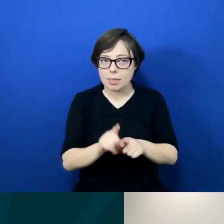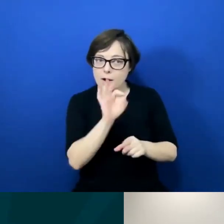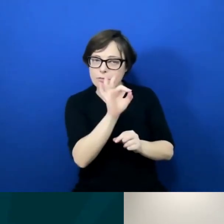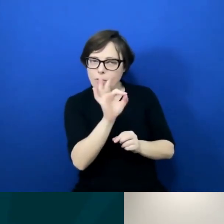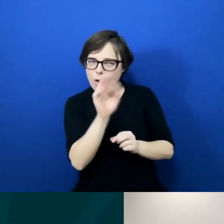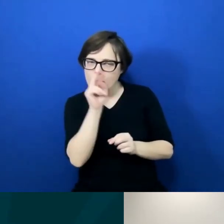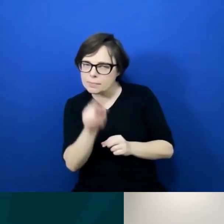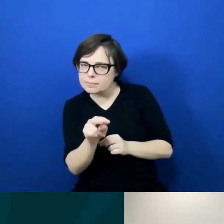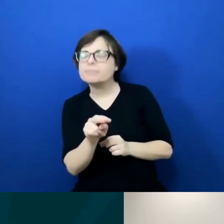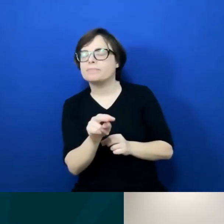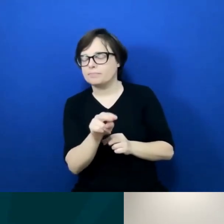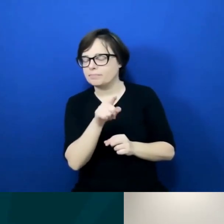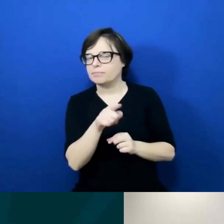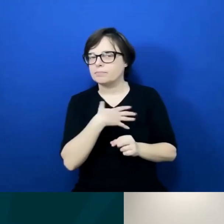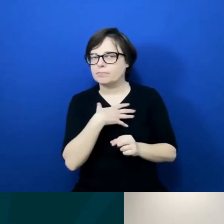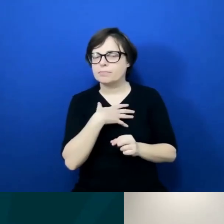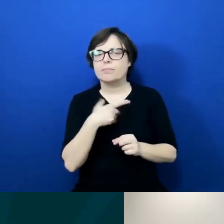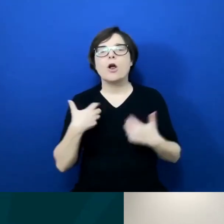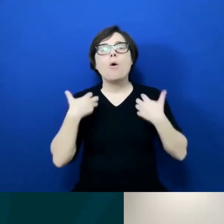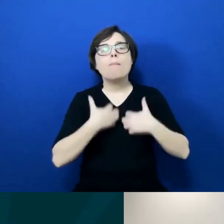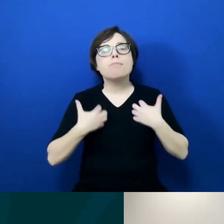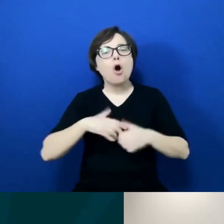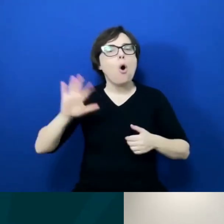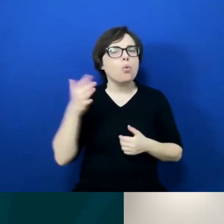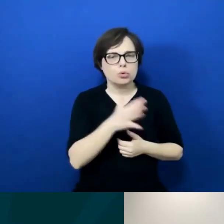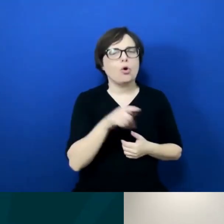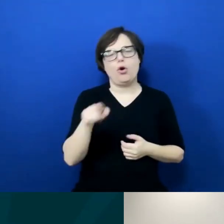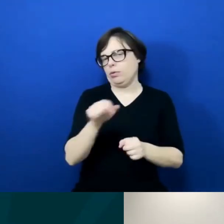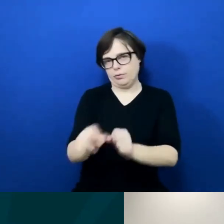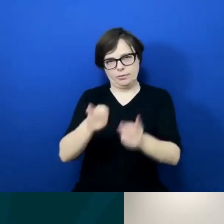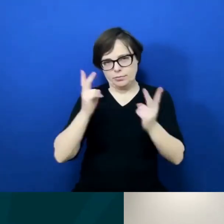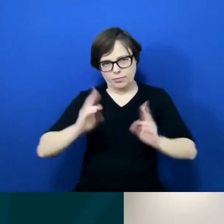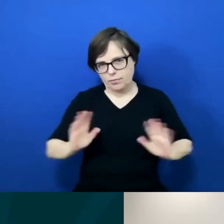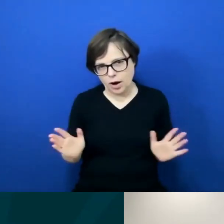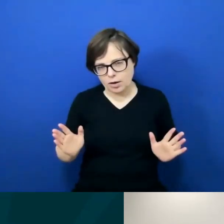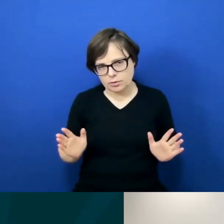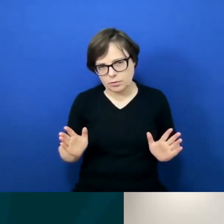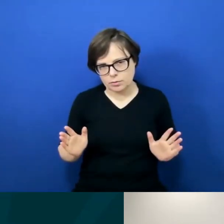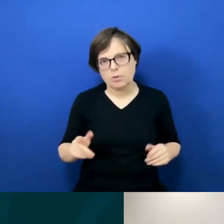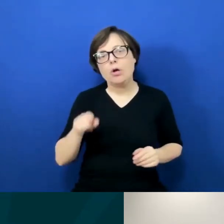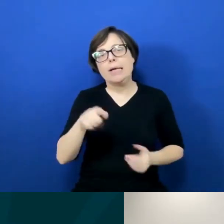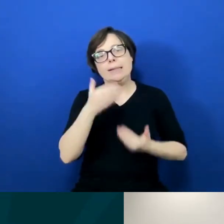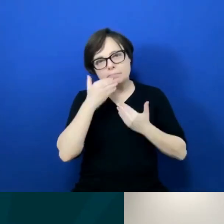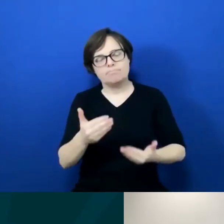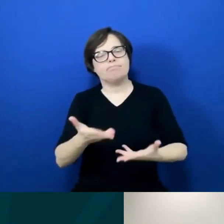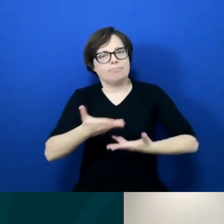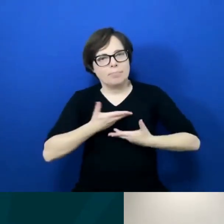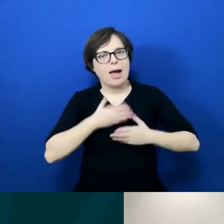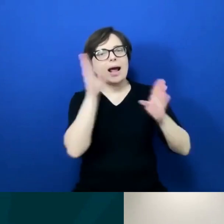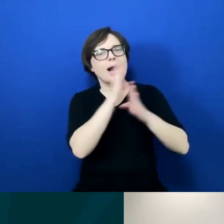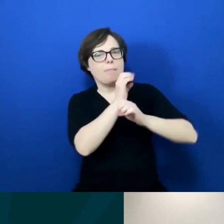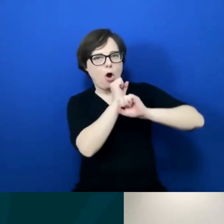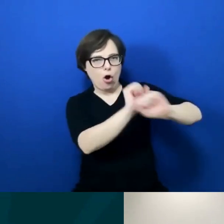in his approach, he says that the biodiversity is the crucial element that decides about the